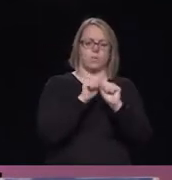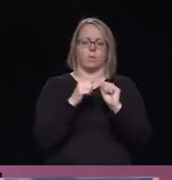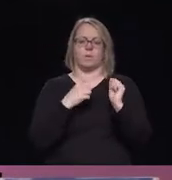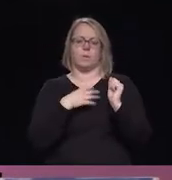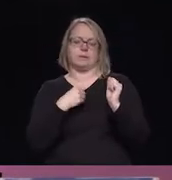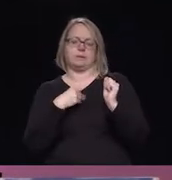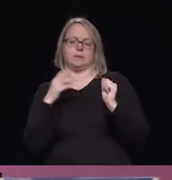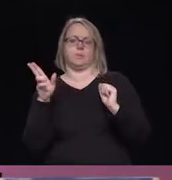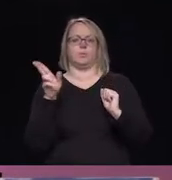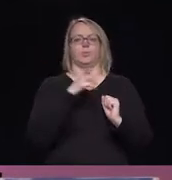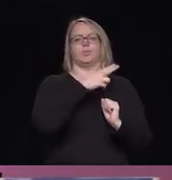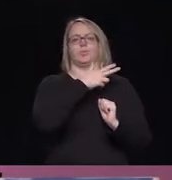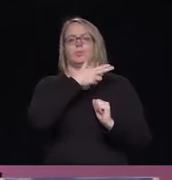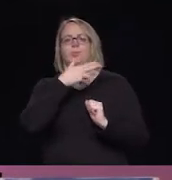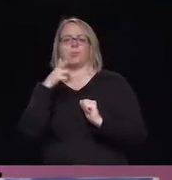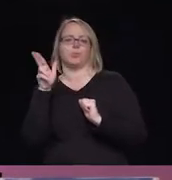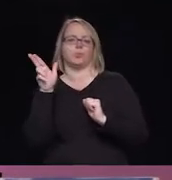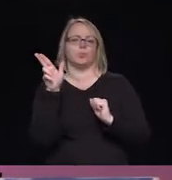it to the skinny side.